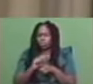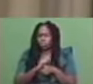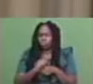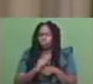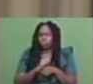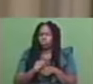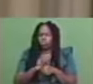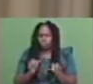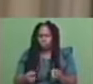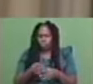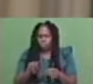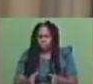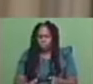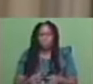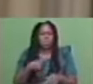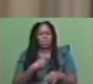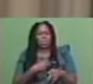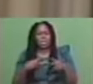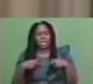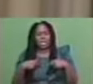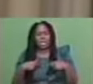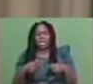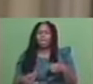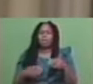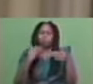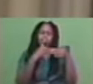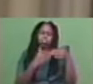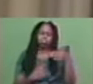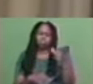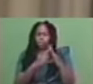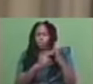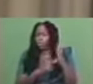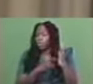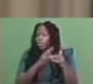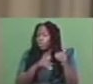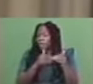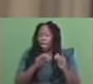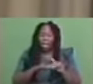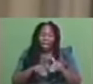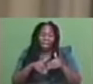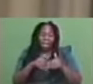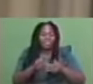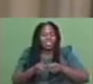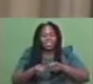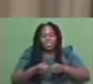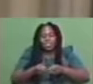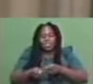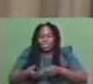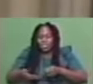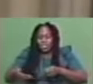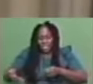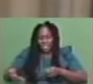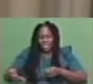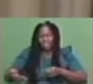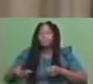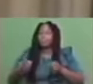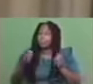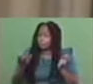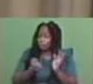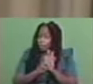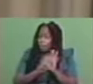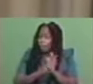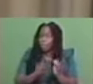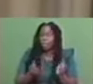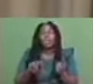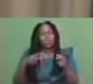legislation and regulatory framework, and for standardization of equipment. You know, the Couva Hospital, the Children's Hospital, we were